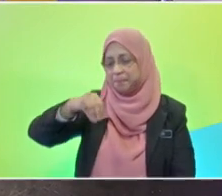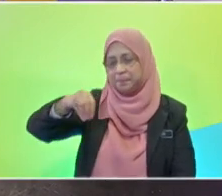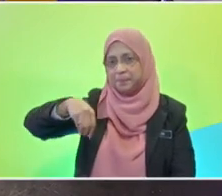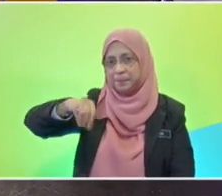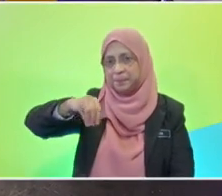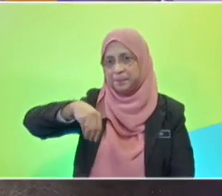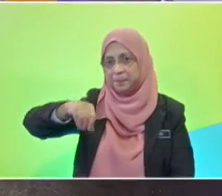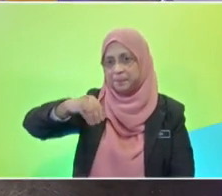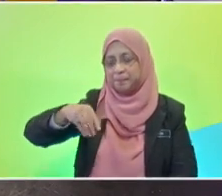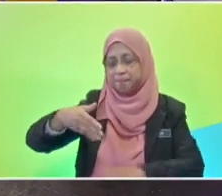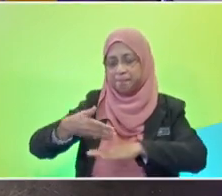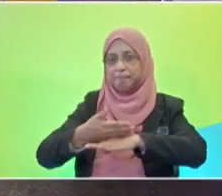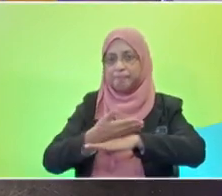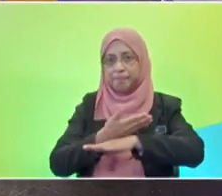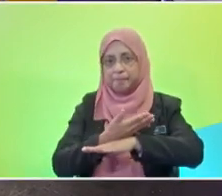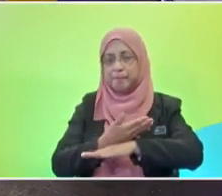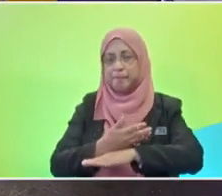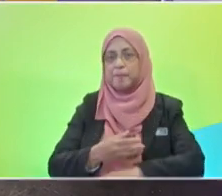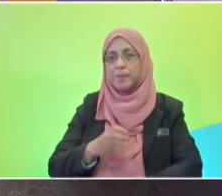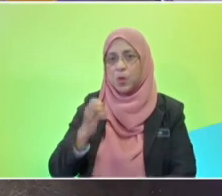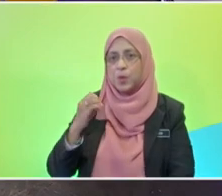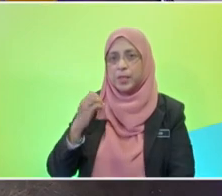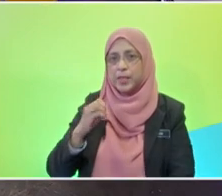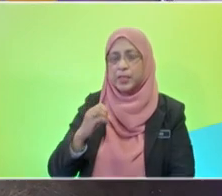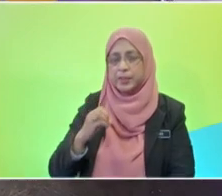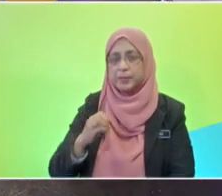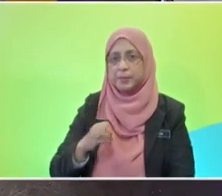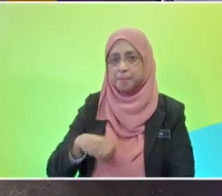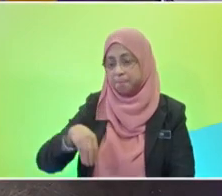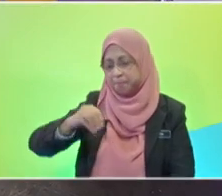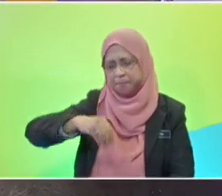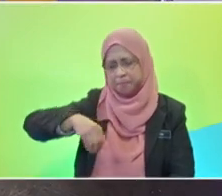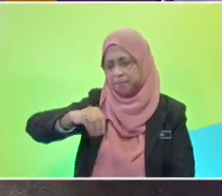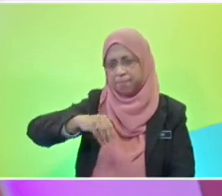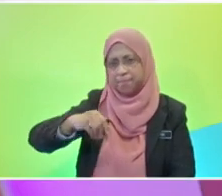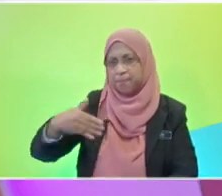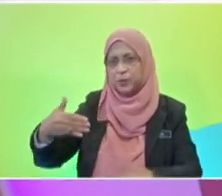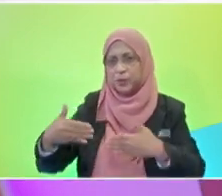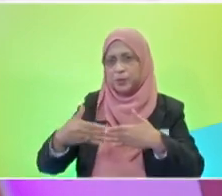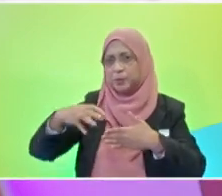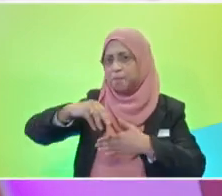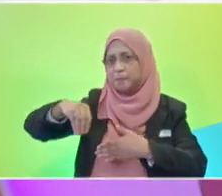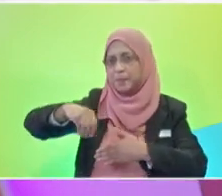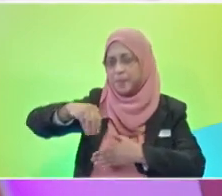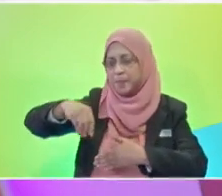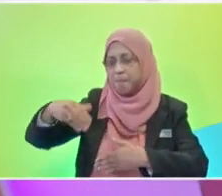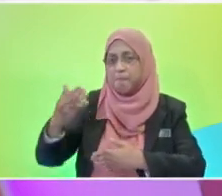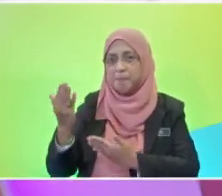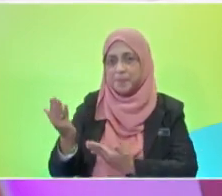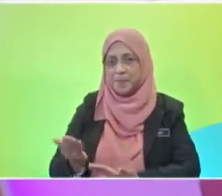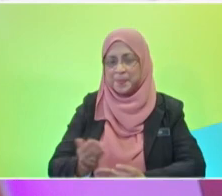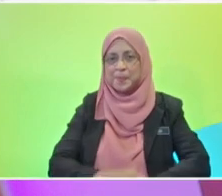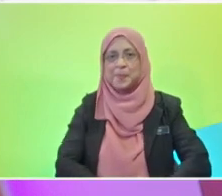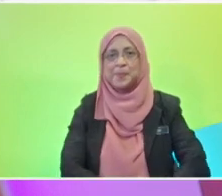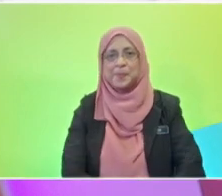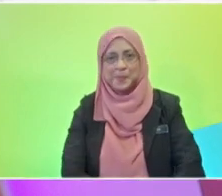this feather? Orange, purple? Orange. Okay, let's go with orange. Okay. Wow,